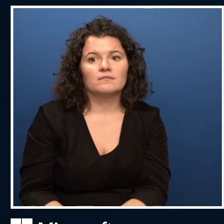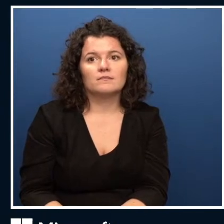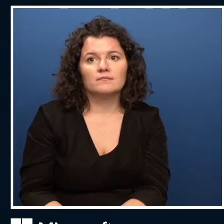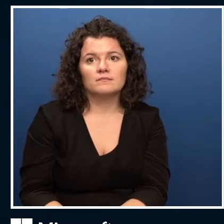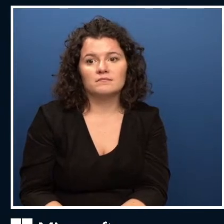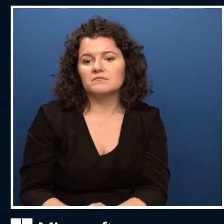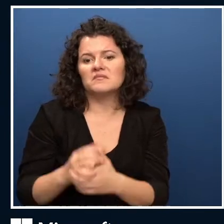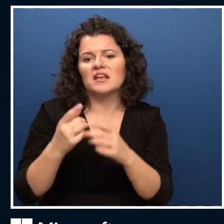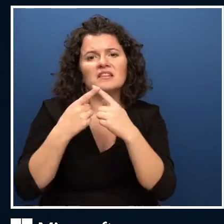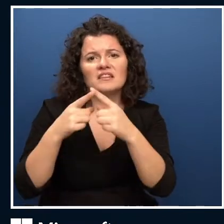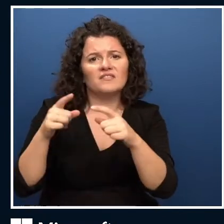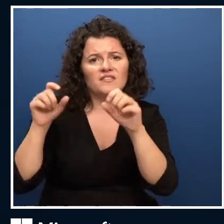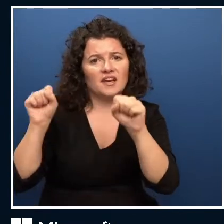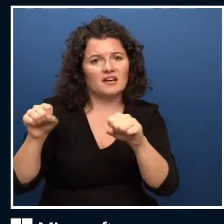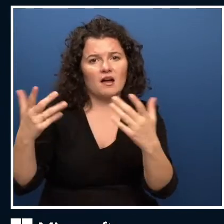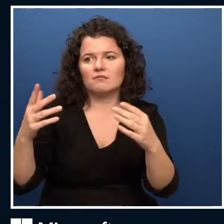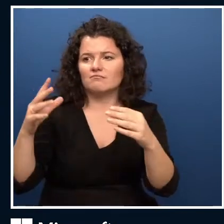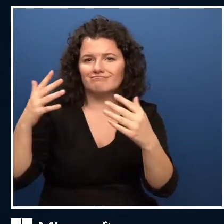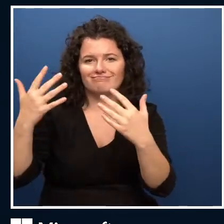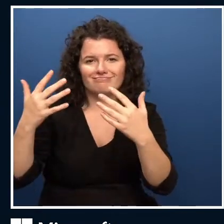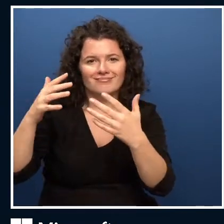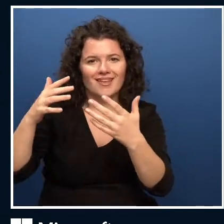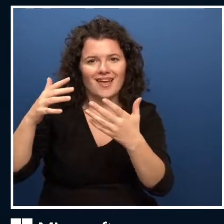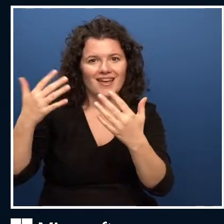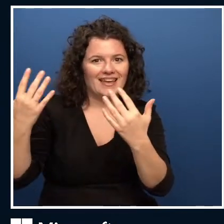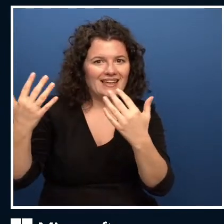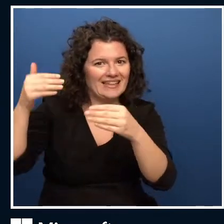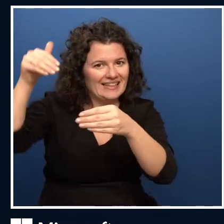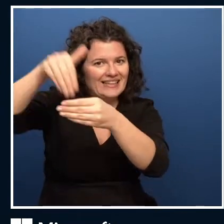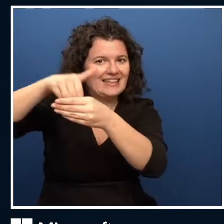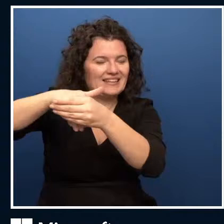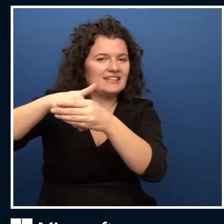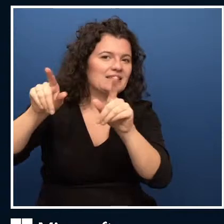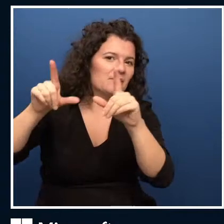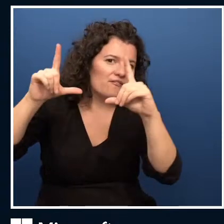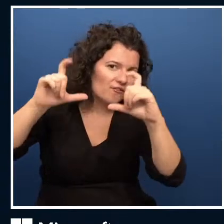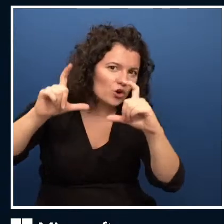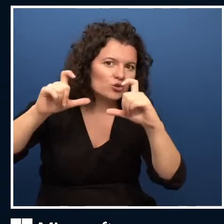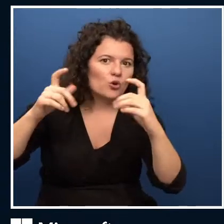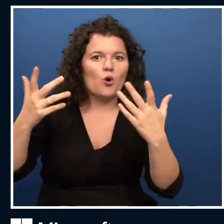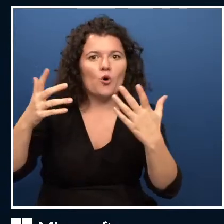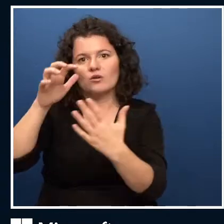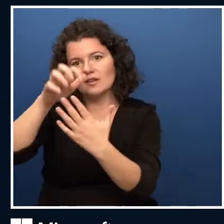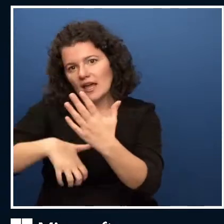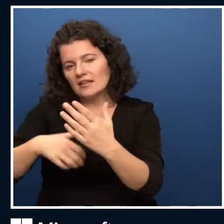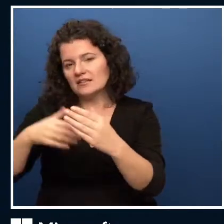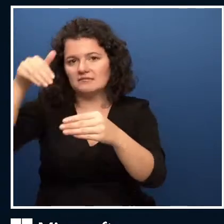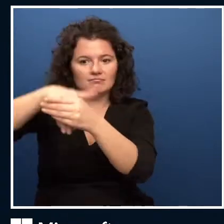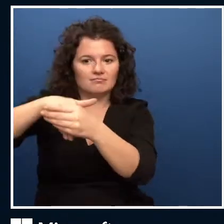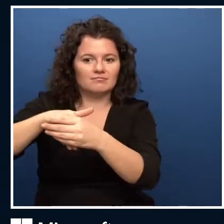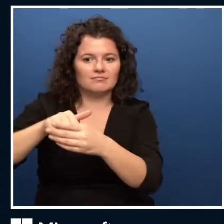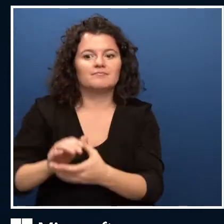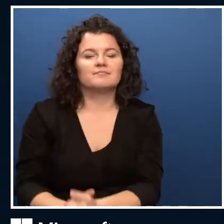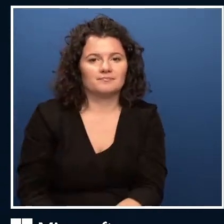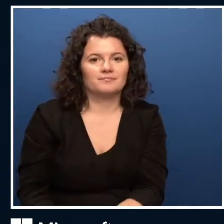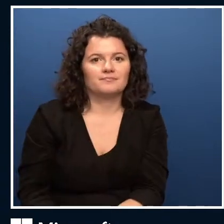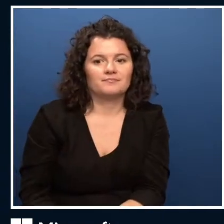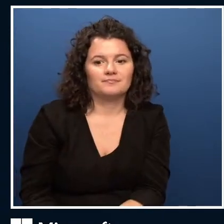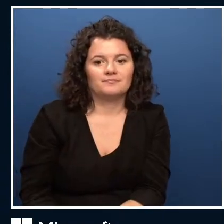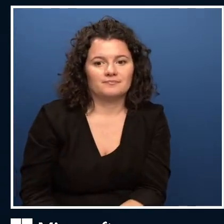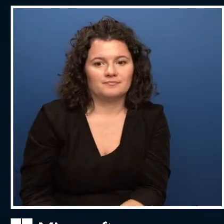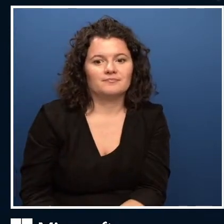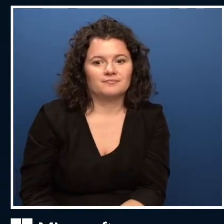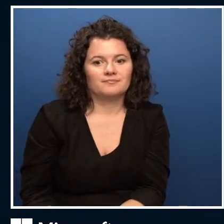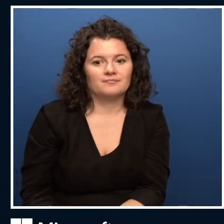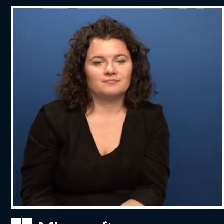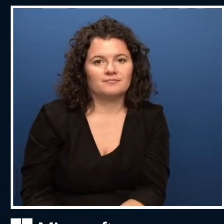close, just maybe 1 minute from Mikhail and from Grigory, how do you see the future, like the next few years